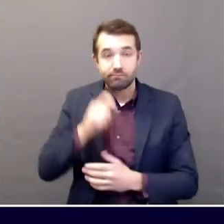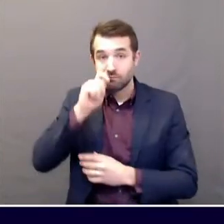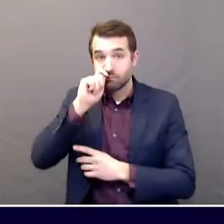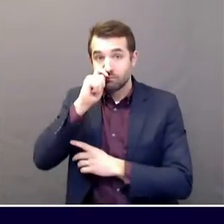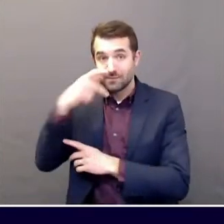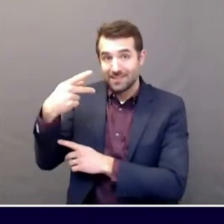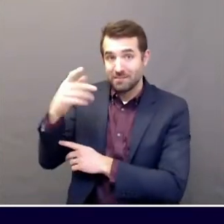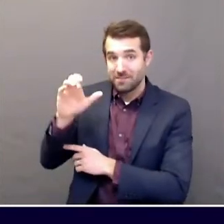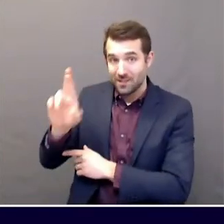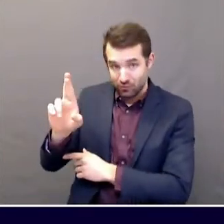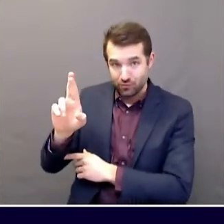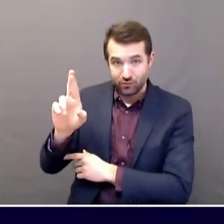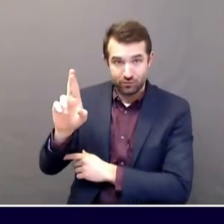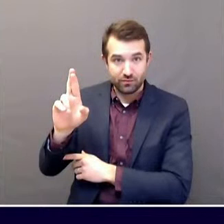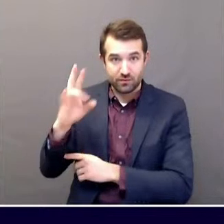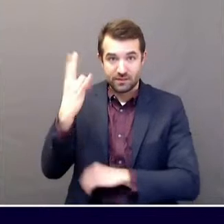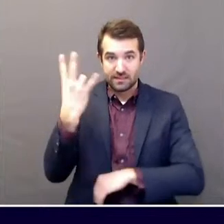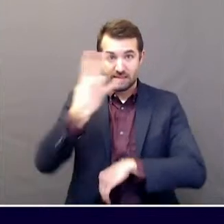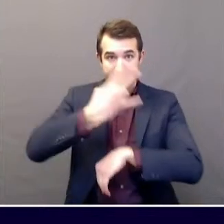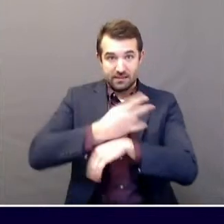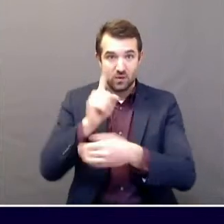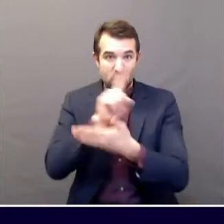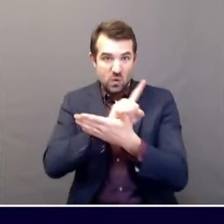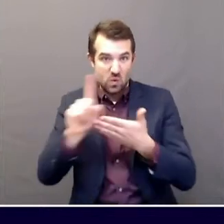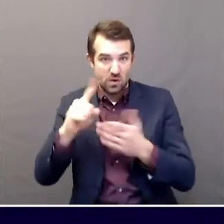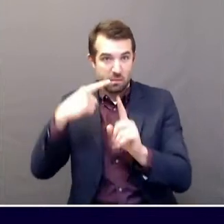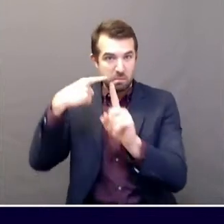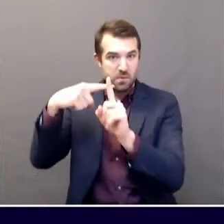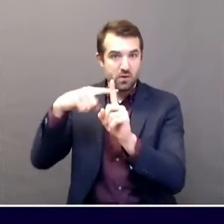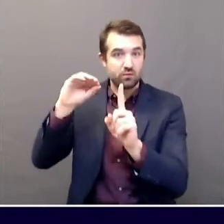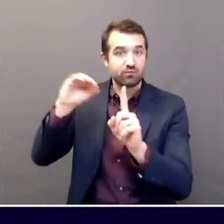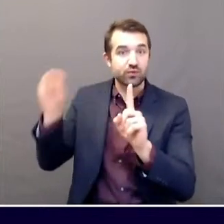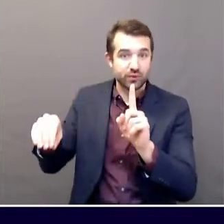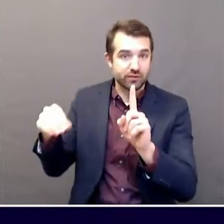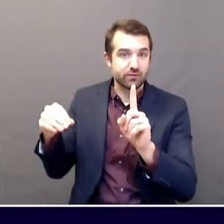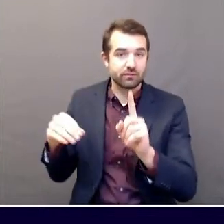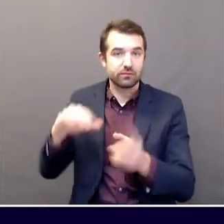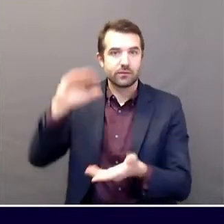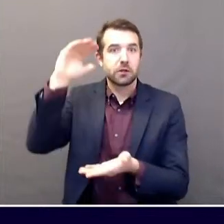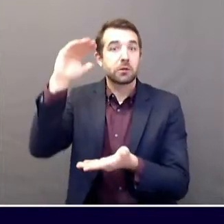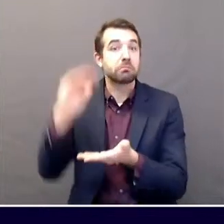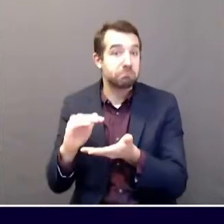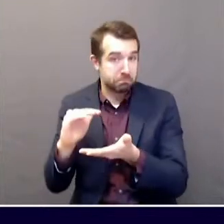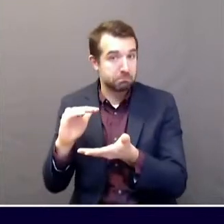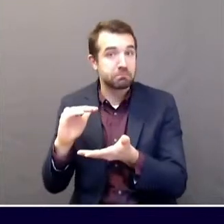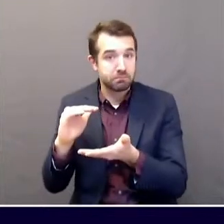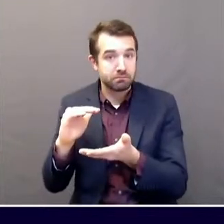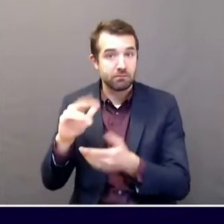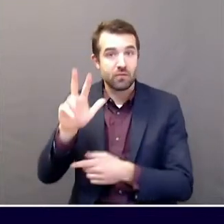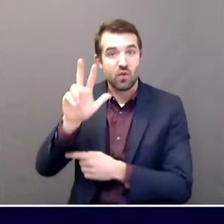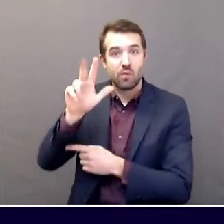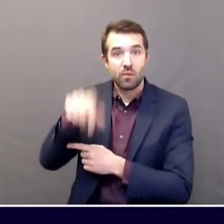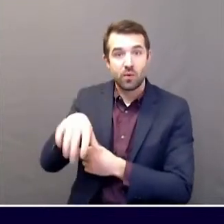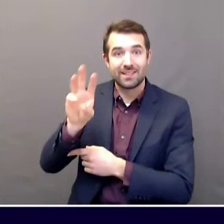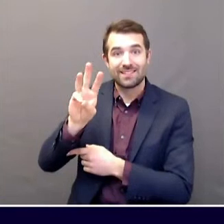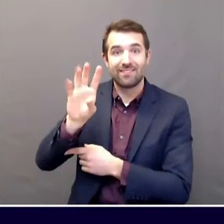our 7-day PCR positivity rate has now come down to